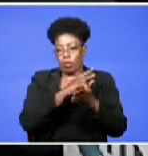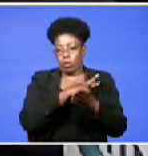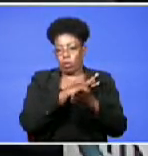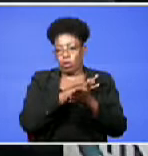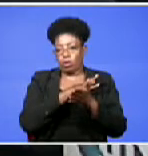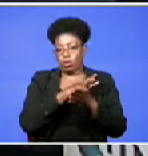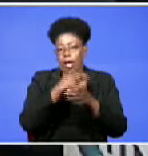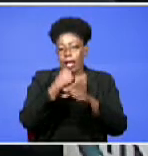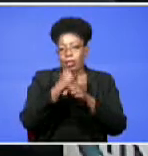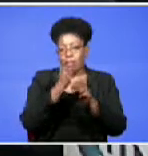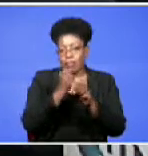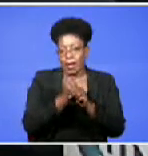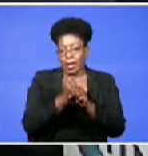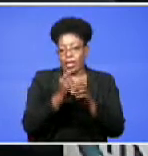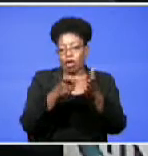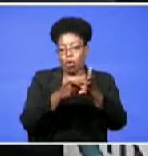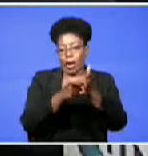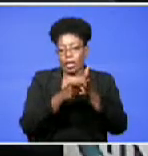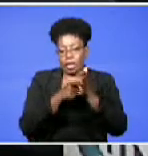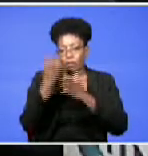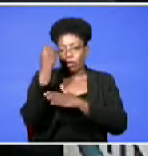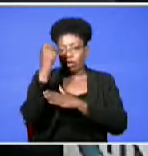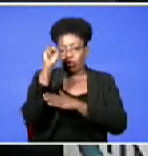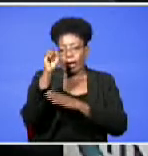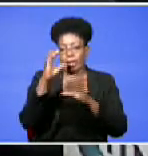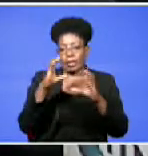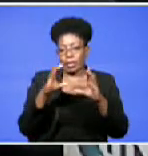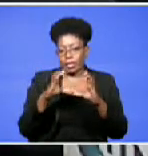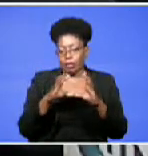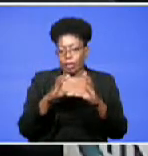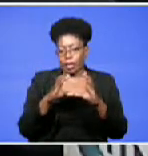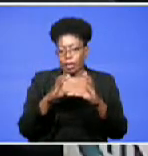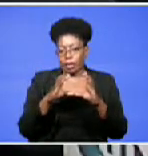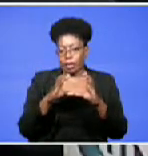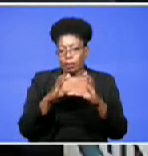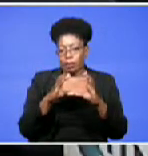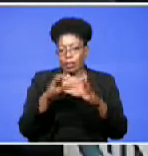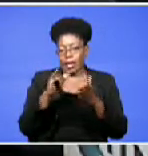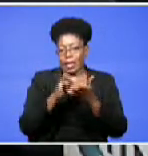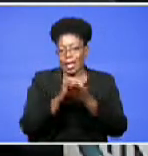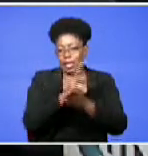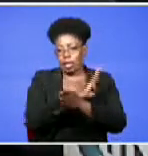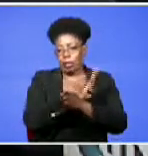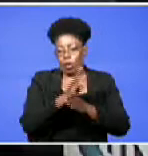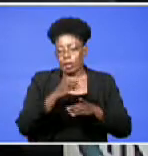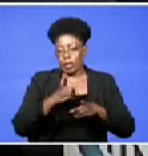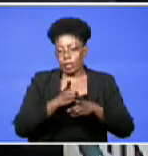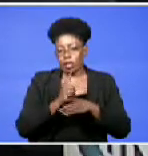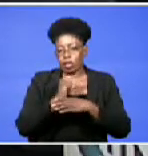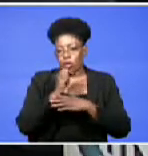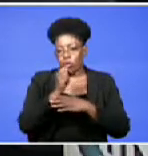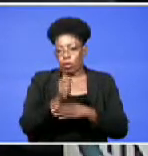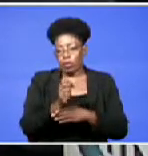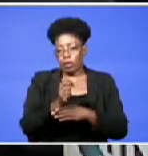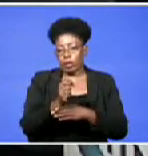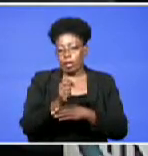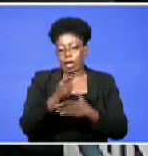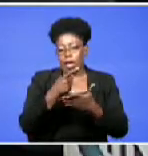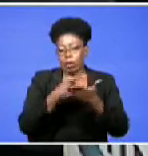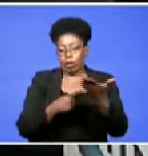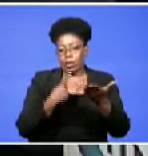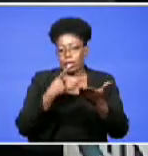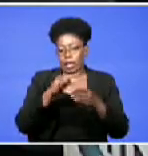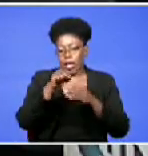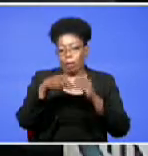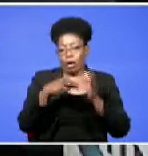a strike certificate, and it appears that the board is being disingenuous in their comments